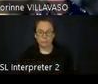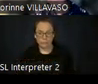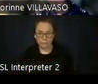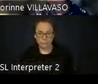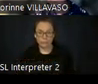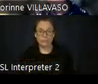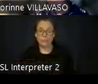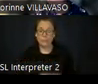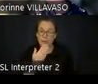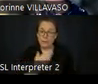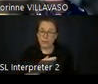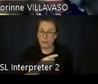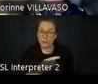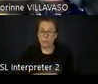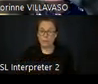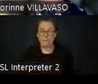Thank you, Commissioner Sophia.